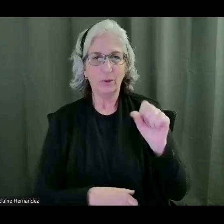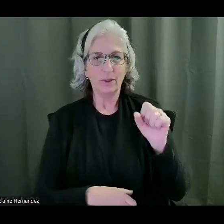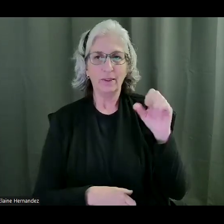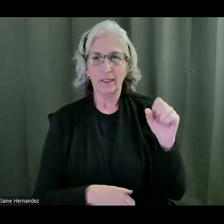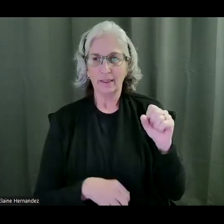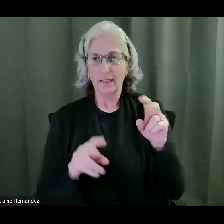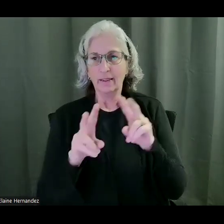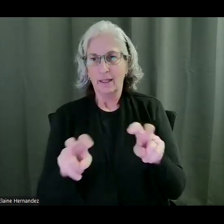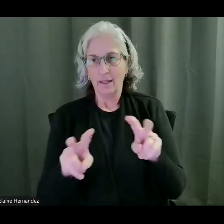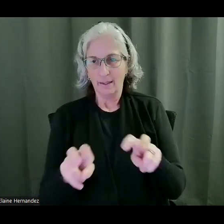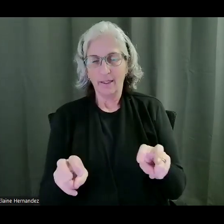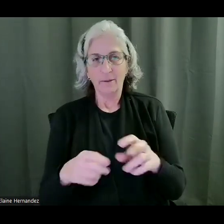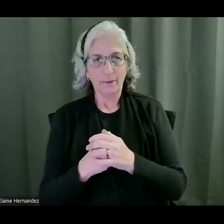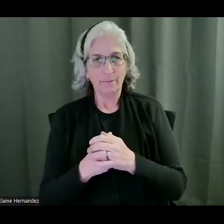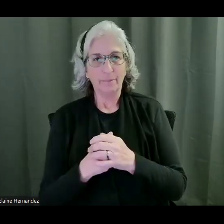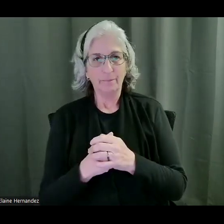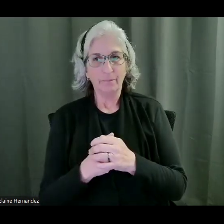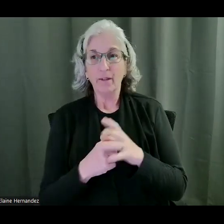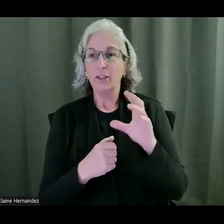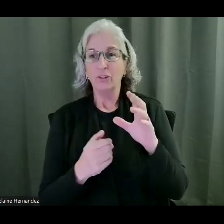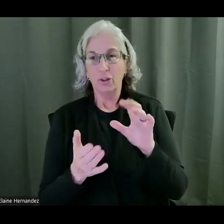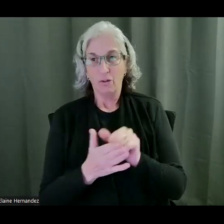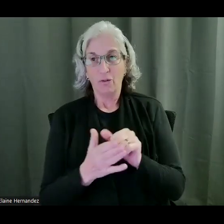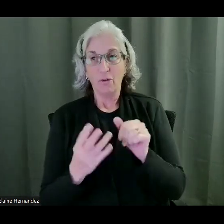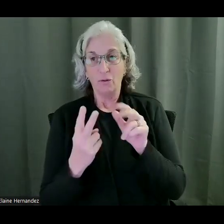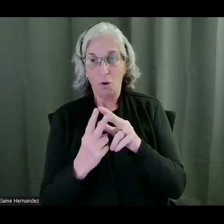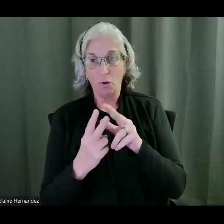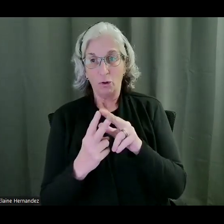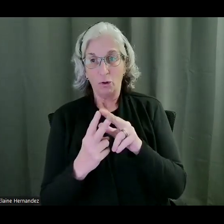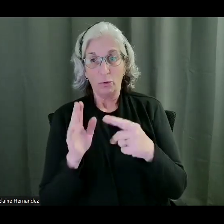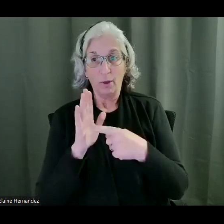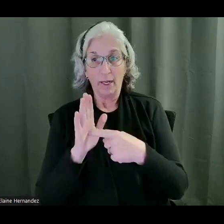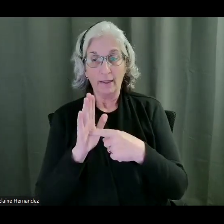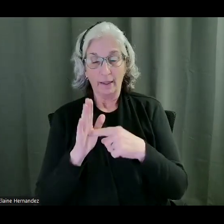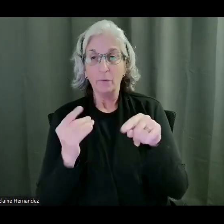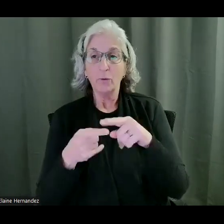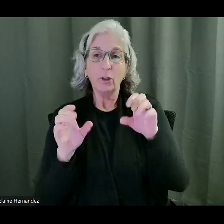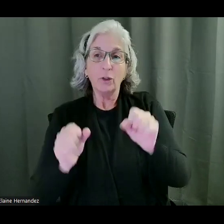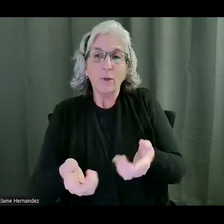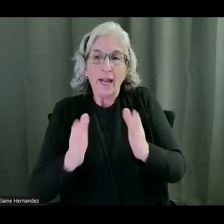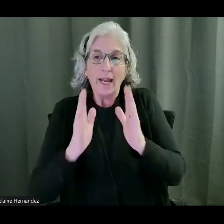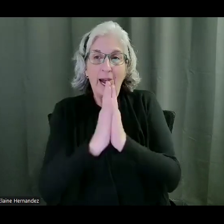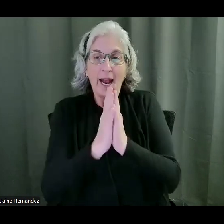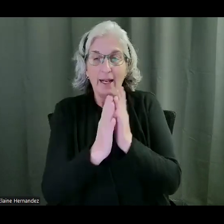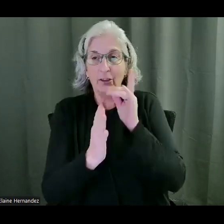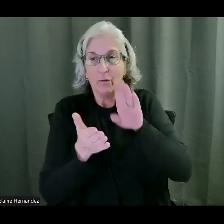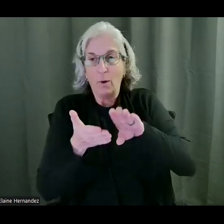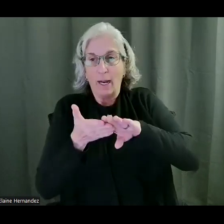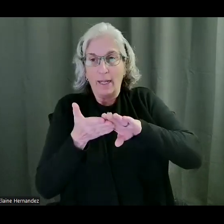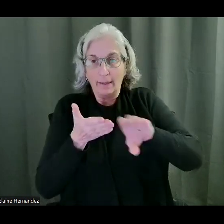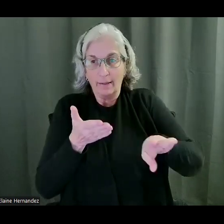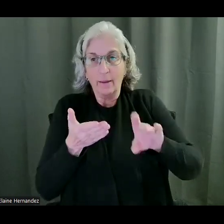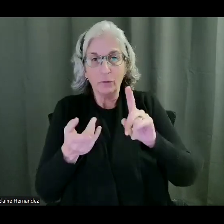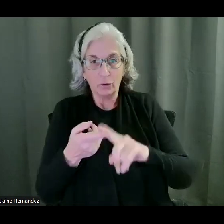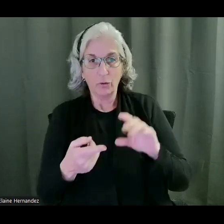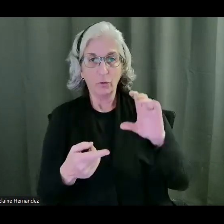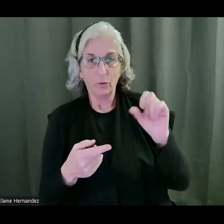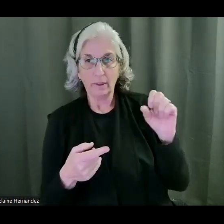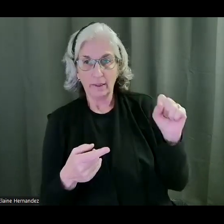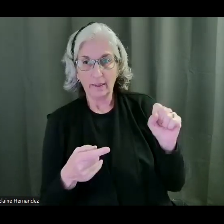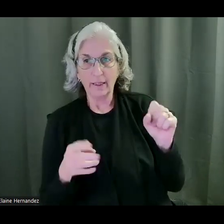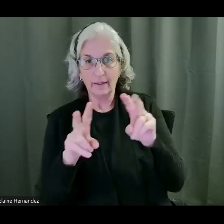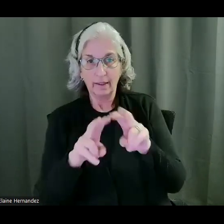examples of when the exception to the assessment can be requested. And again, that needs to be documented with an actual service